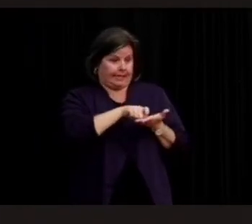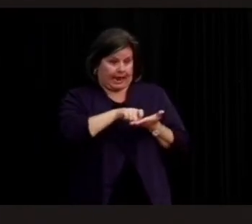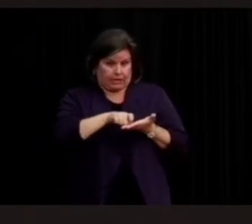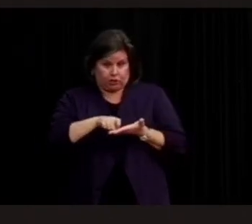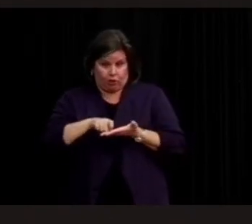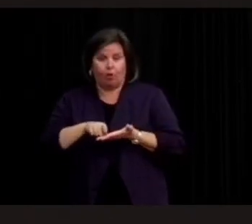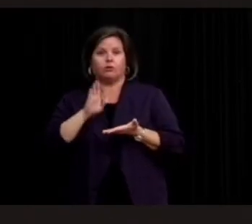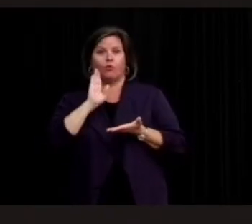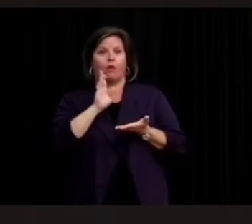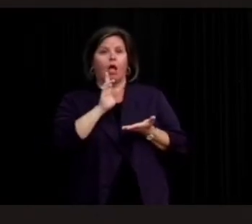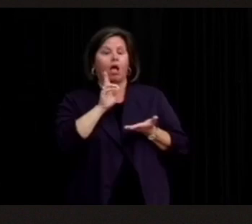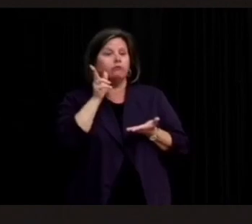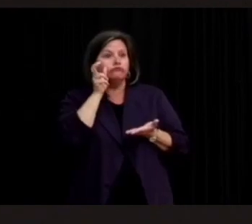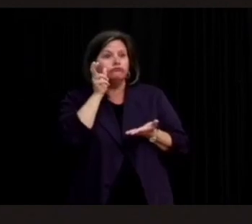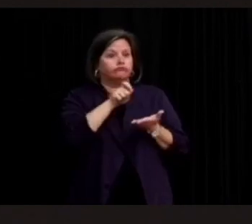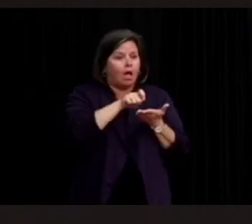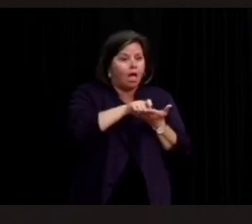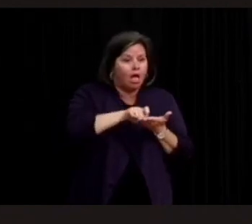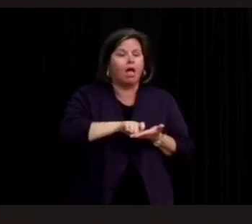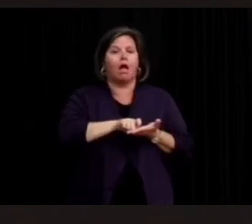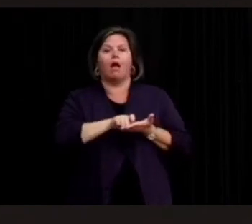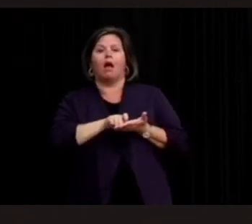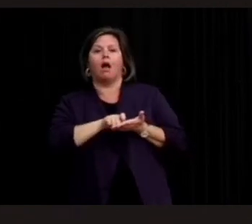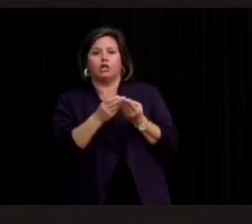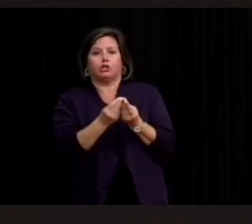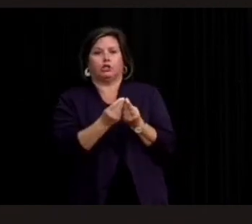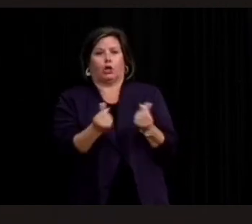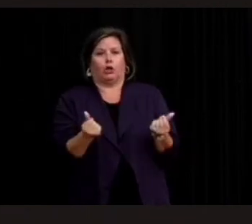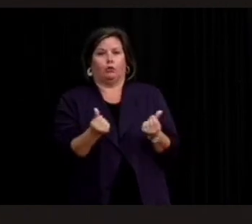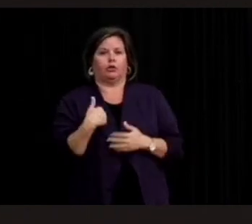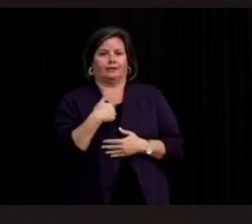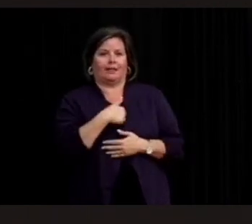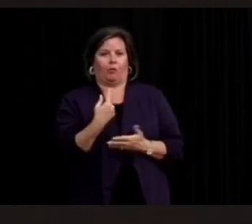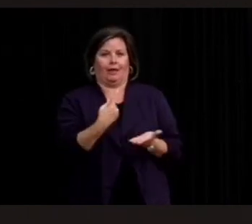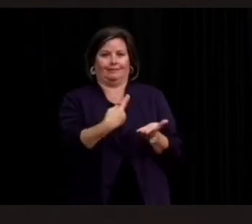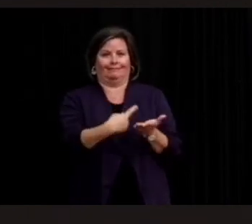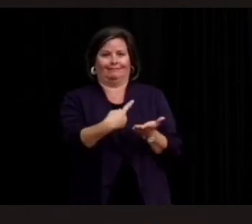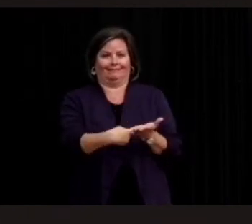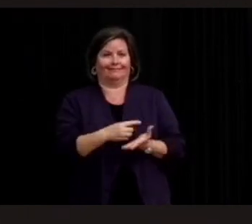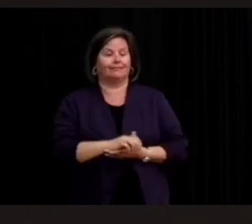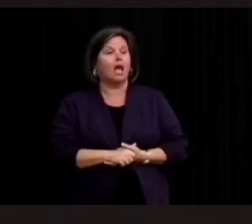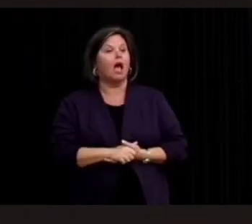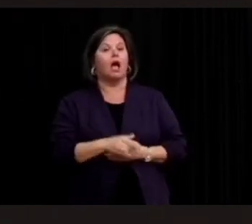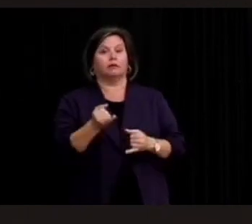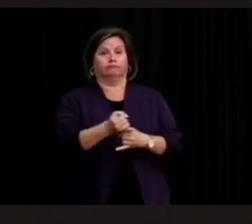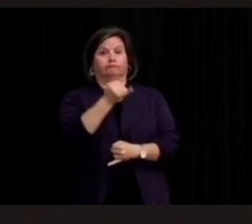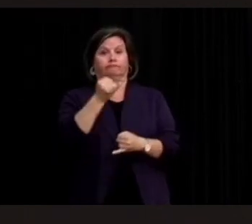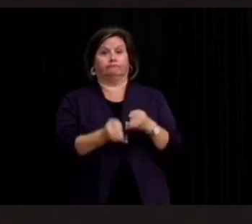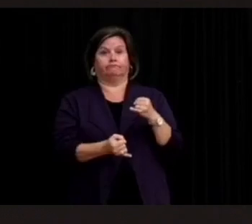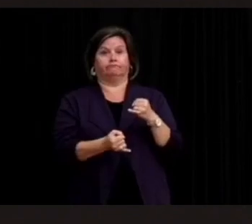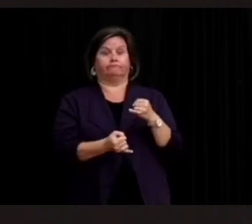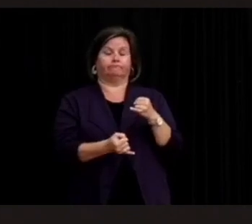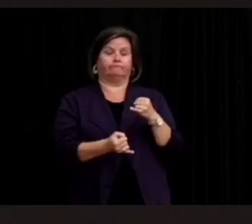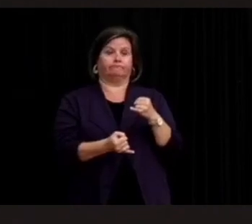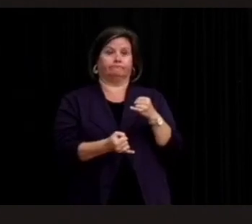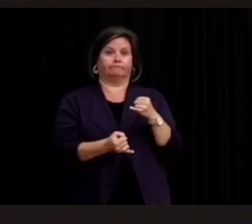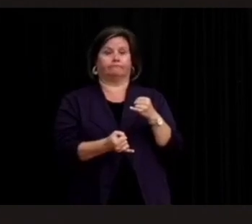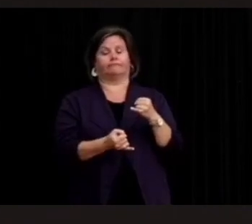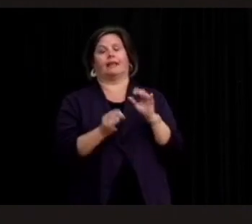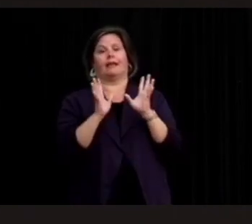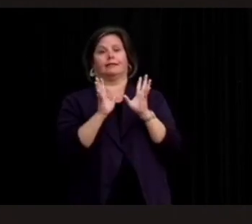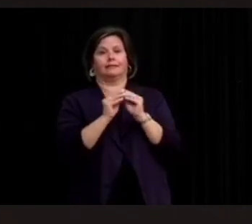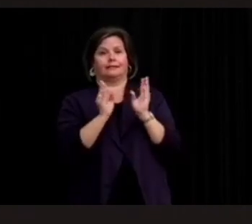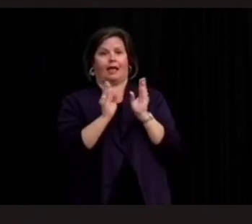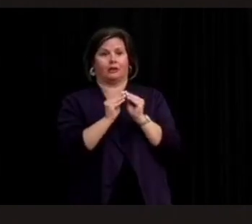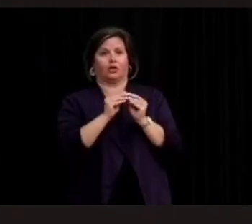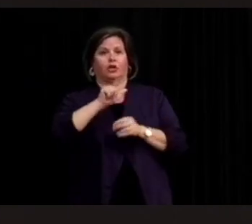will capture any practical solutions that were discussed. This ends the last session of the 2024